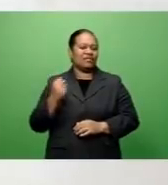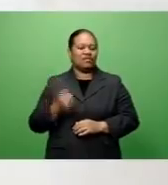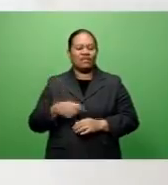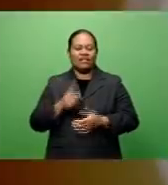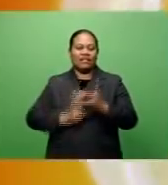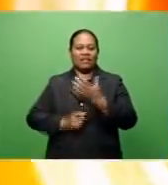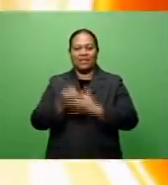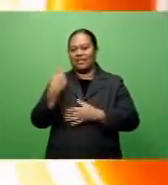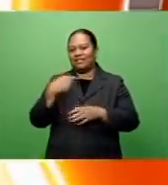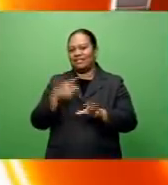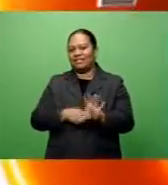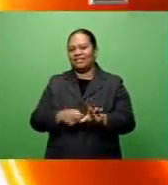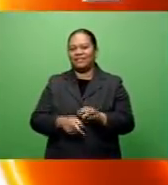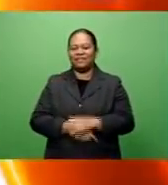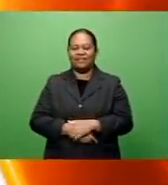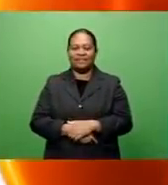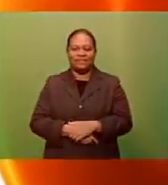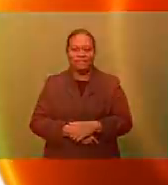year.